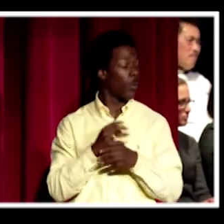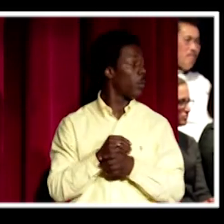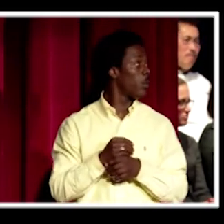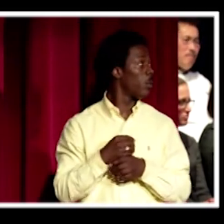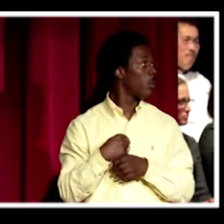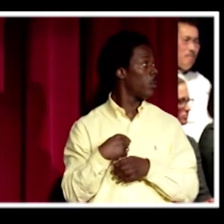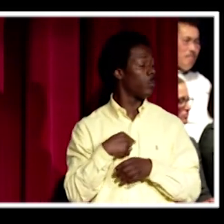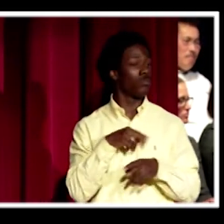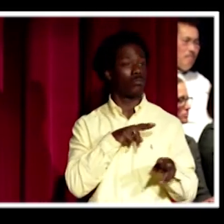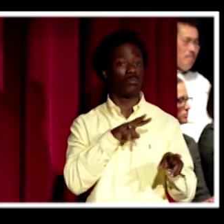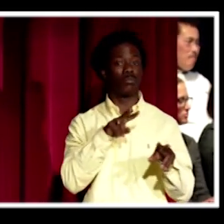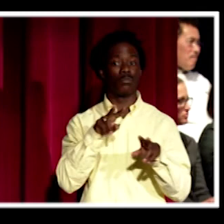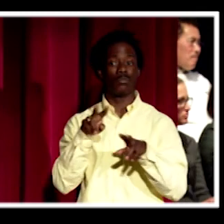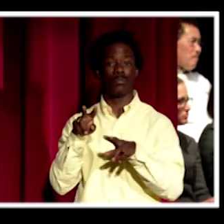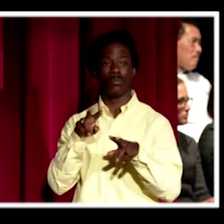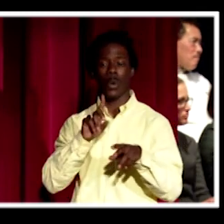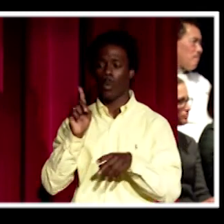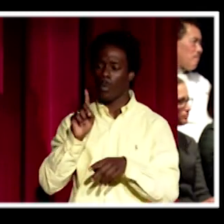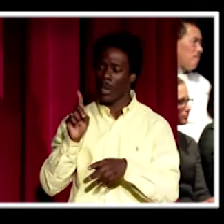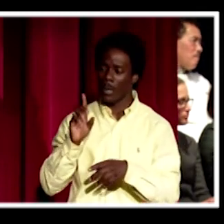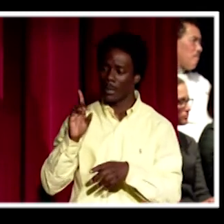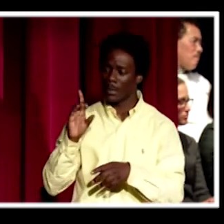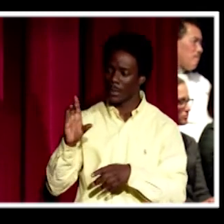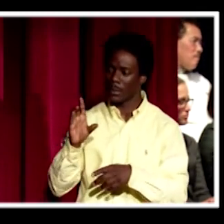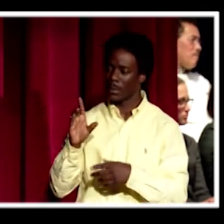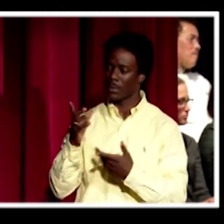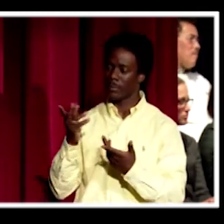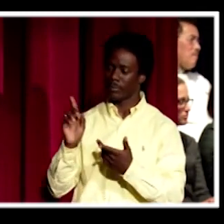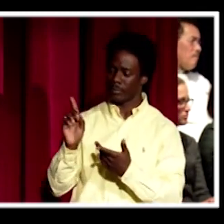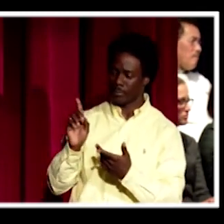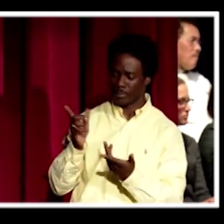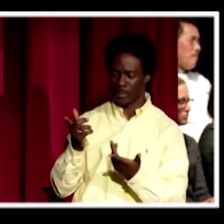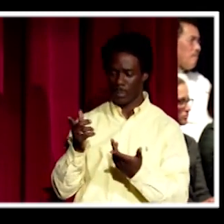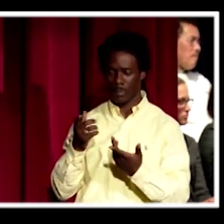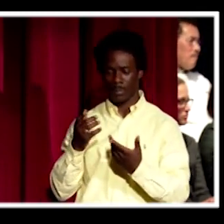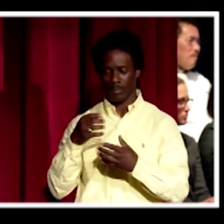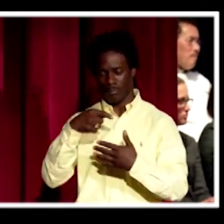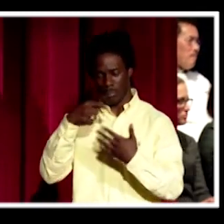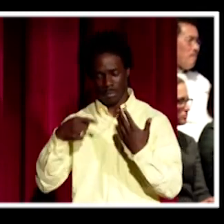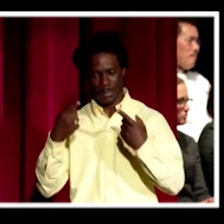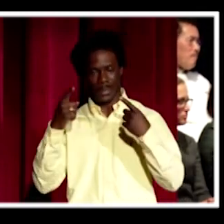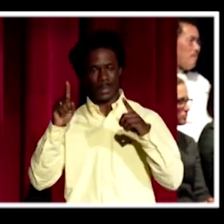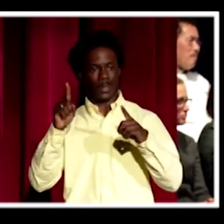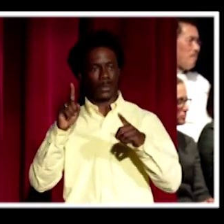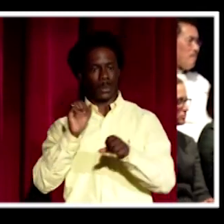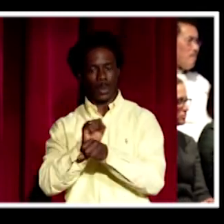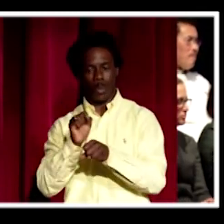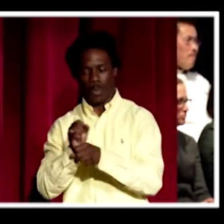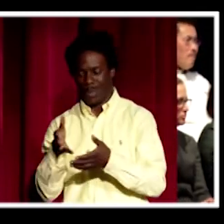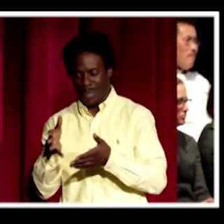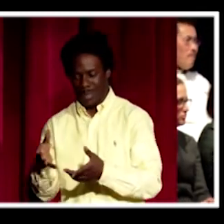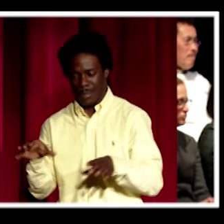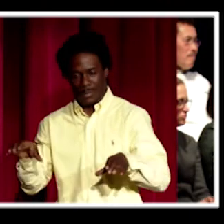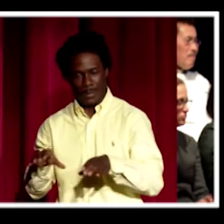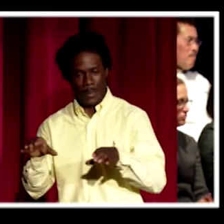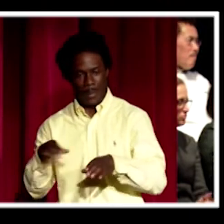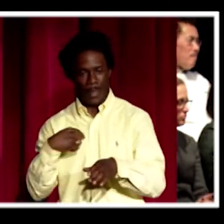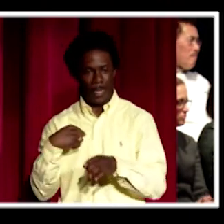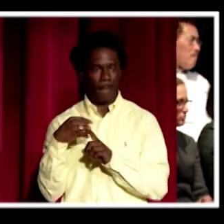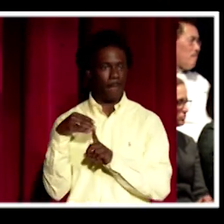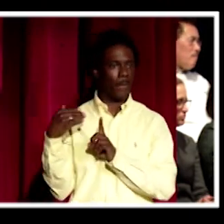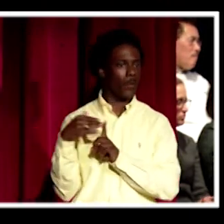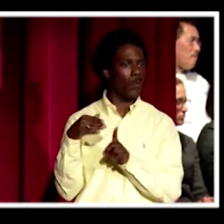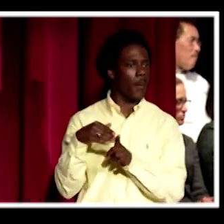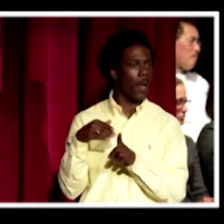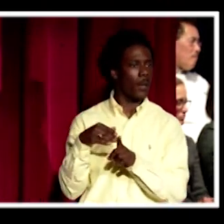where Washington, D.C. stands, at our many successes and the work that is left to do, I am reminded of what